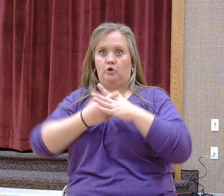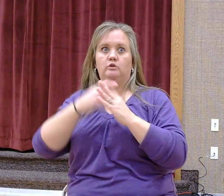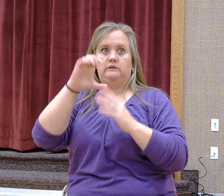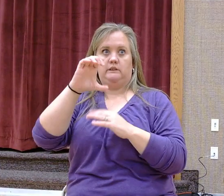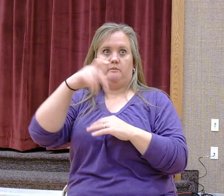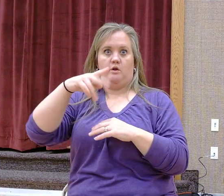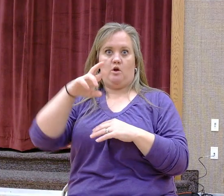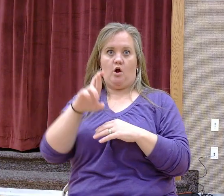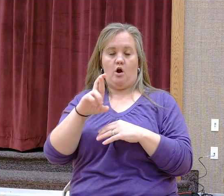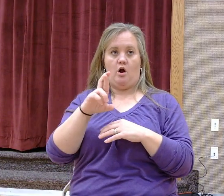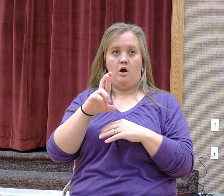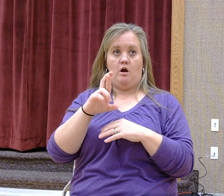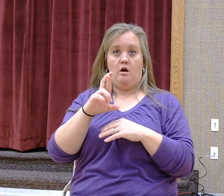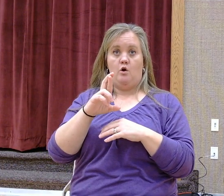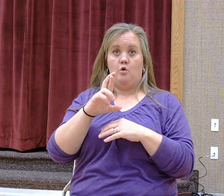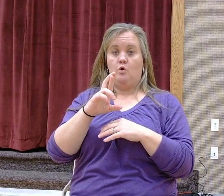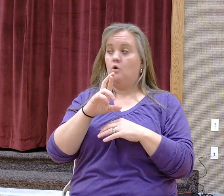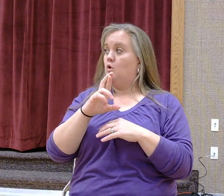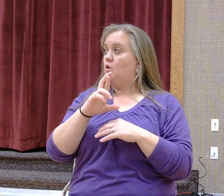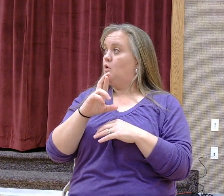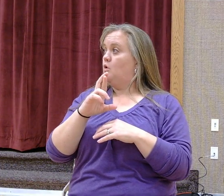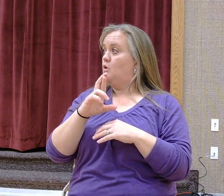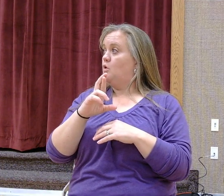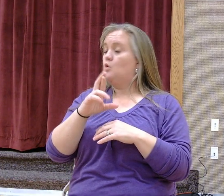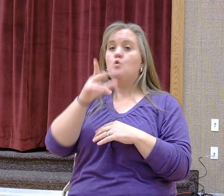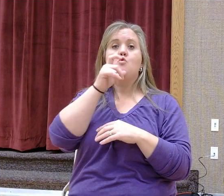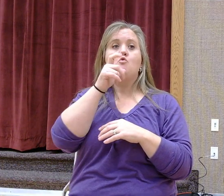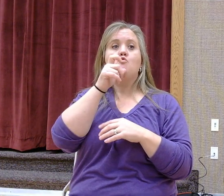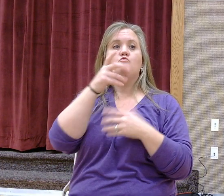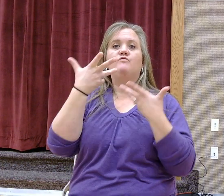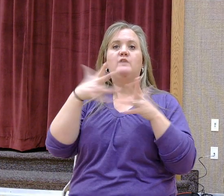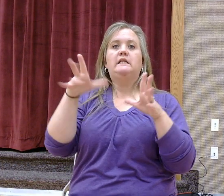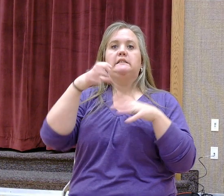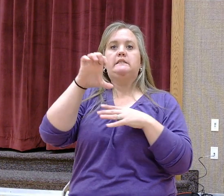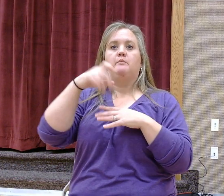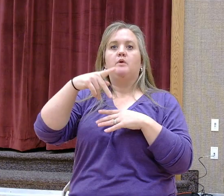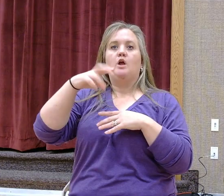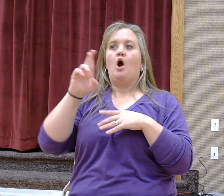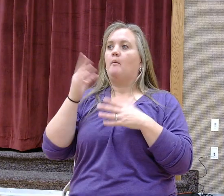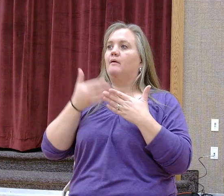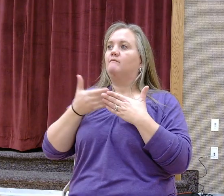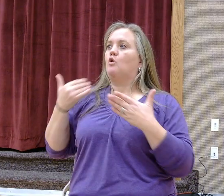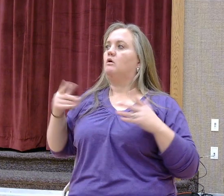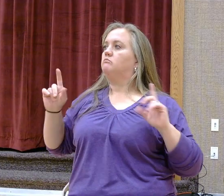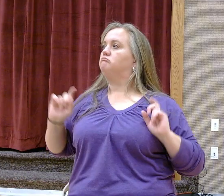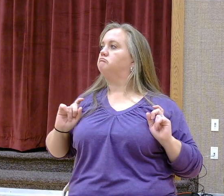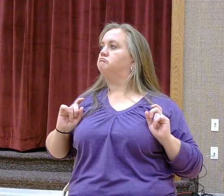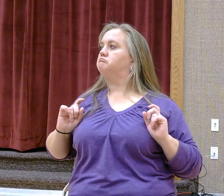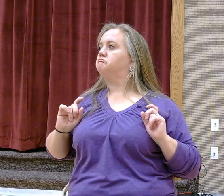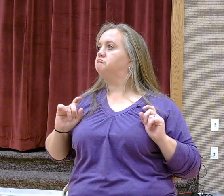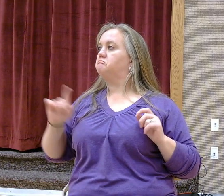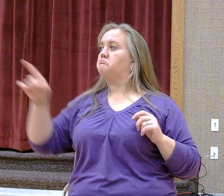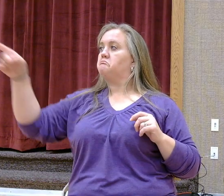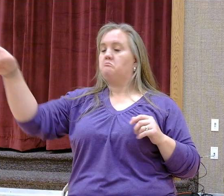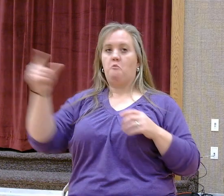Okay? Who has ever had to give CPR besides prison guard? Okay? A few people